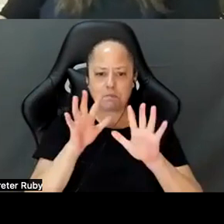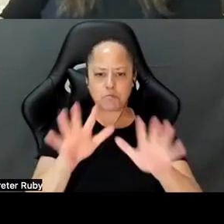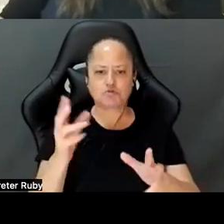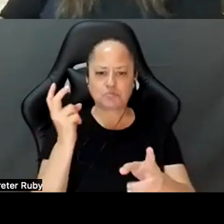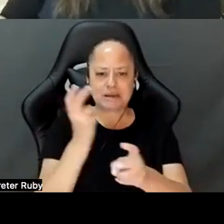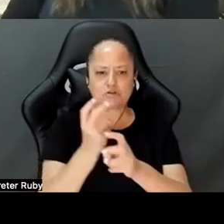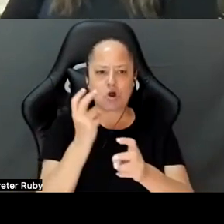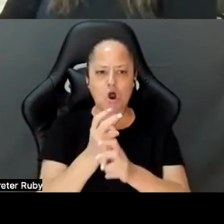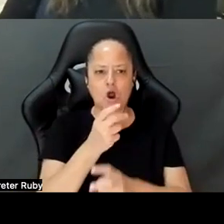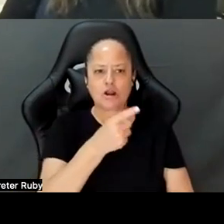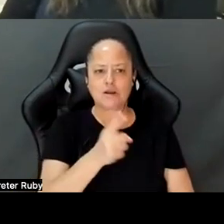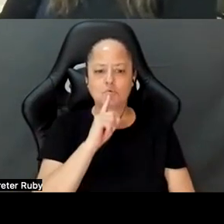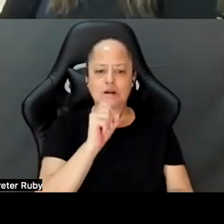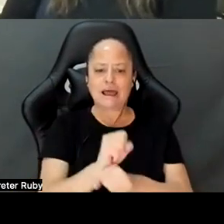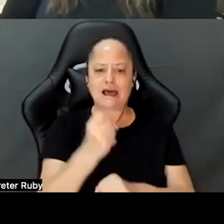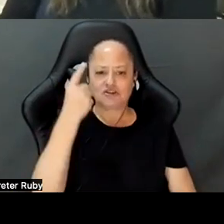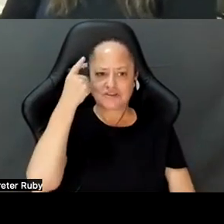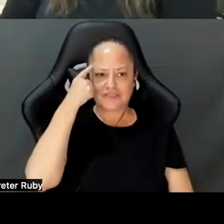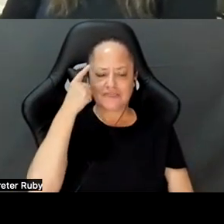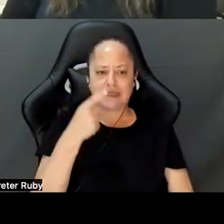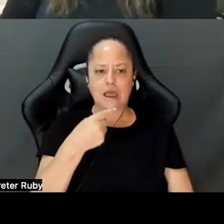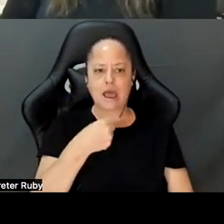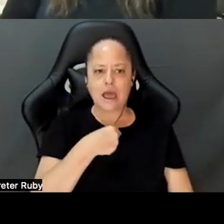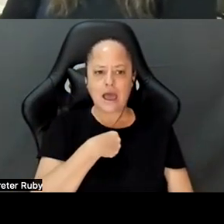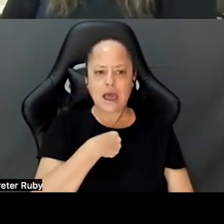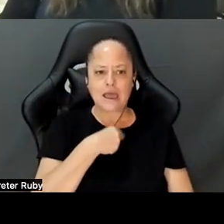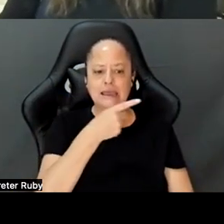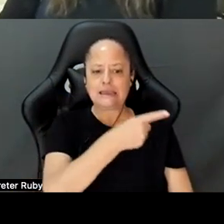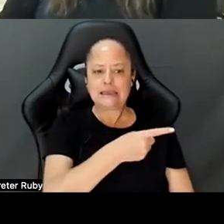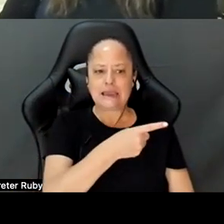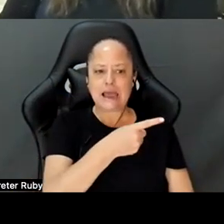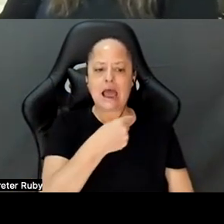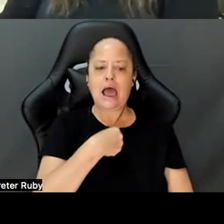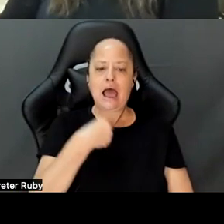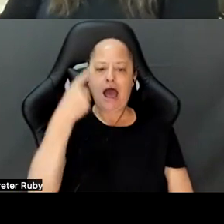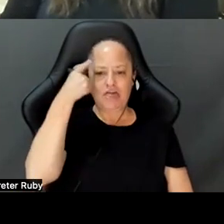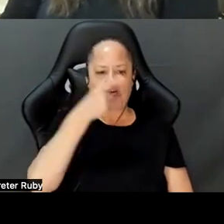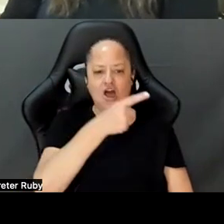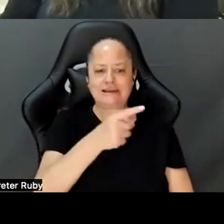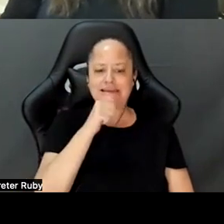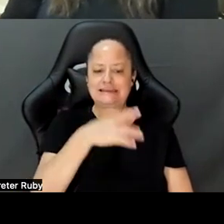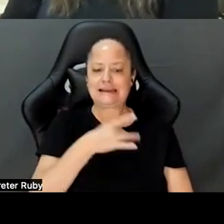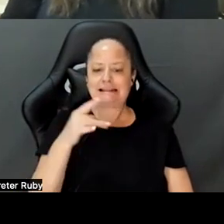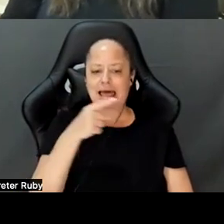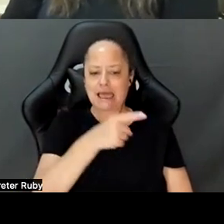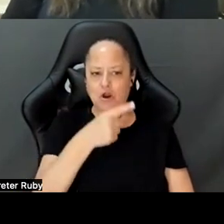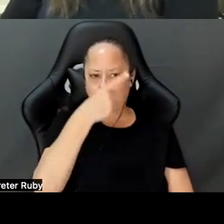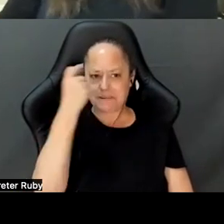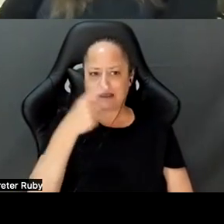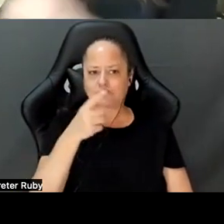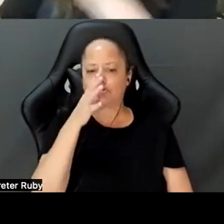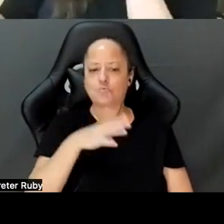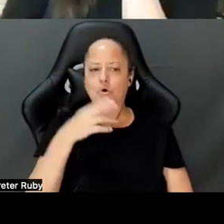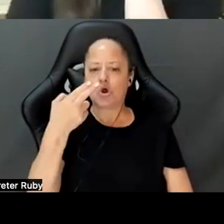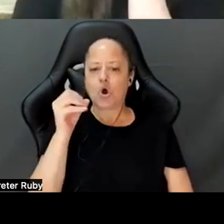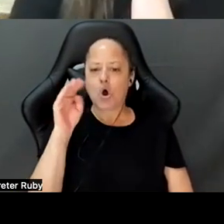it, that he would actually think that I thought that he didn't like her because she was a woman, that he was being homophobic,